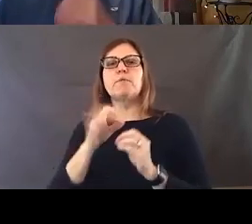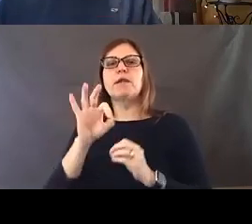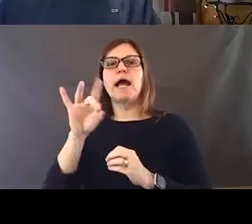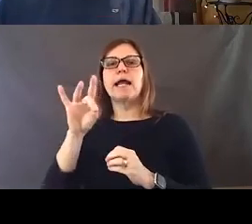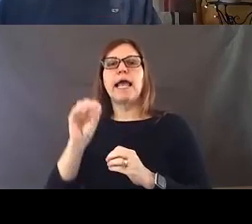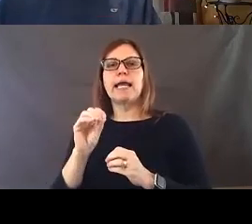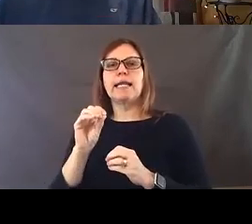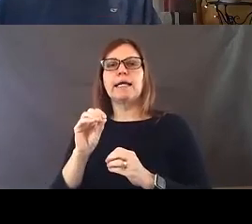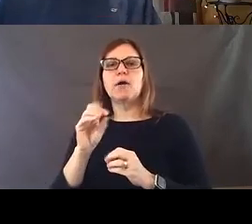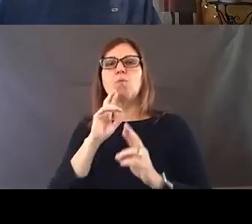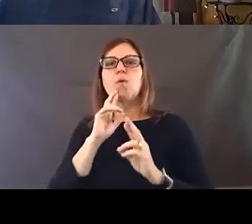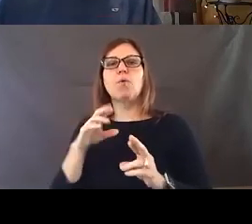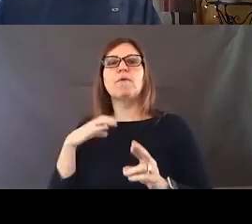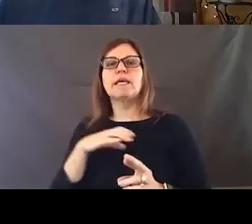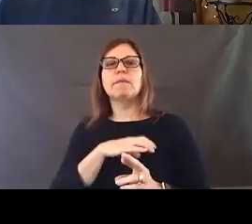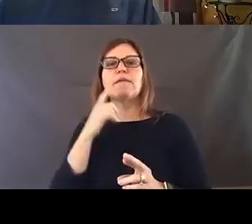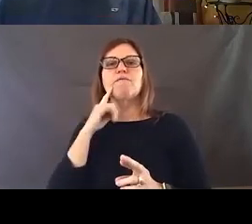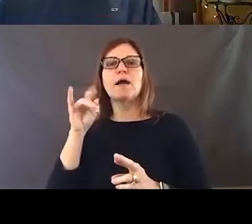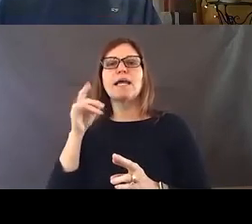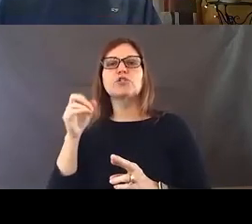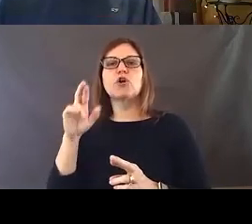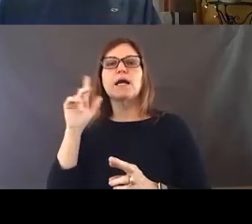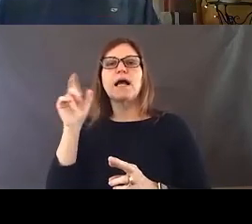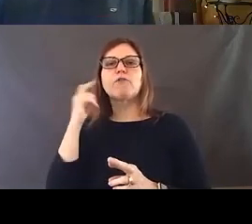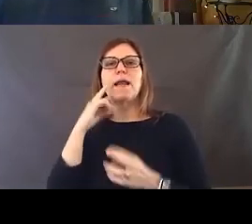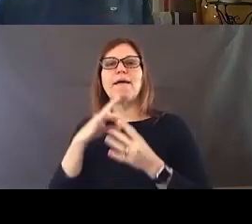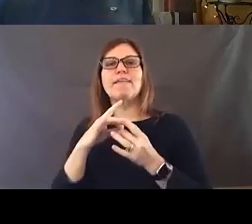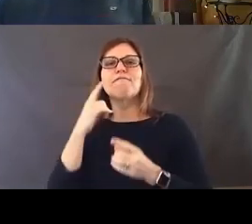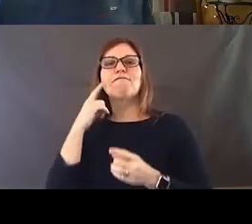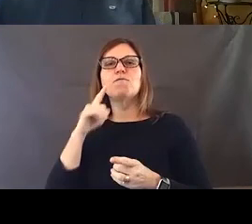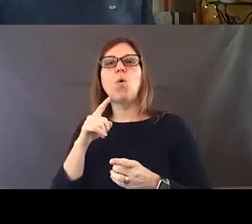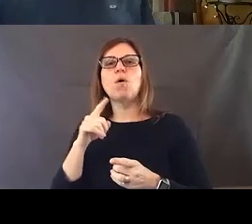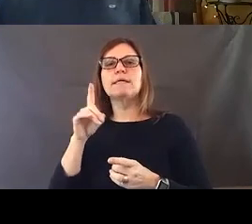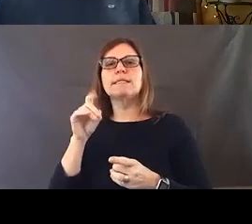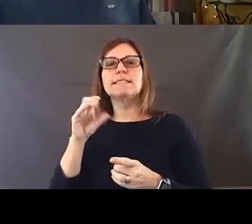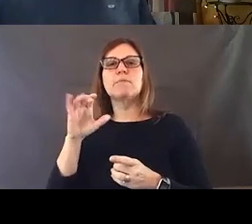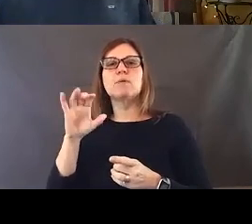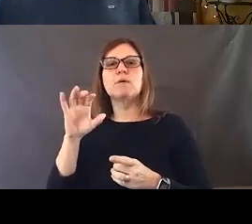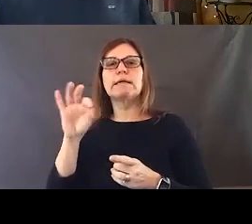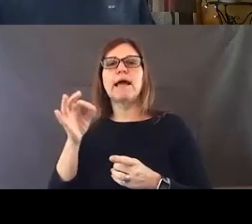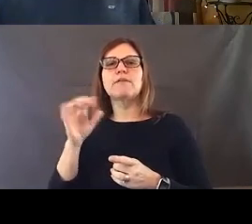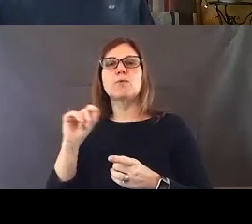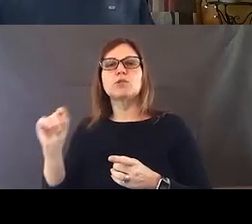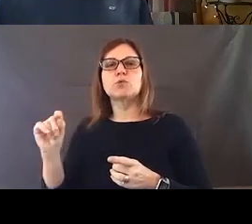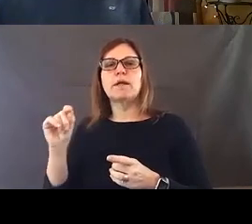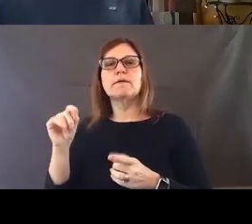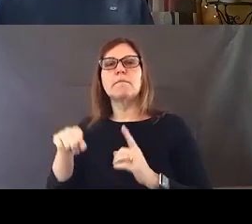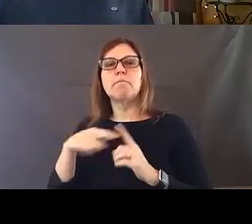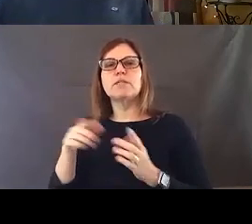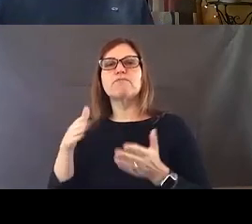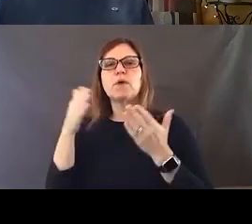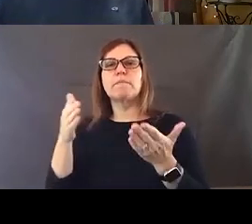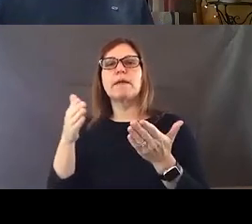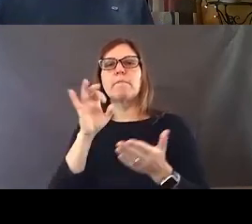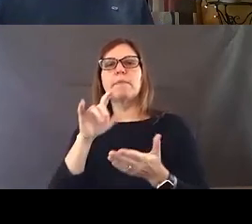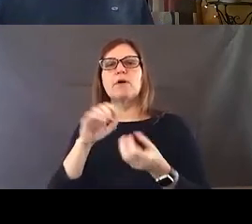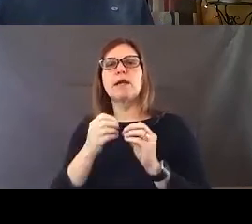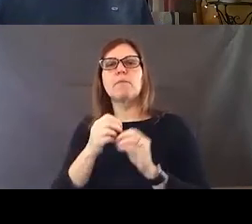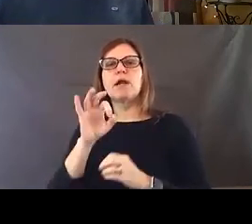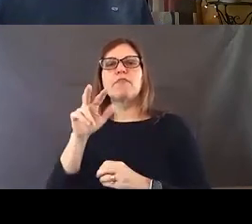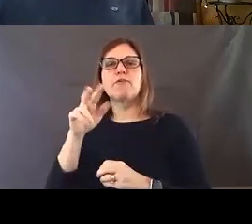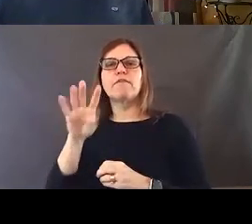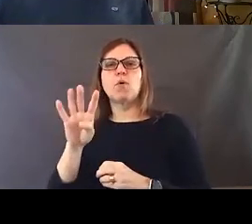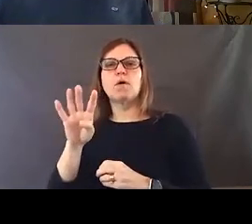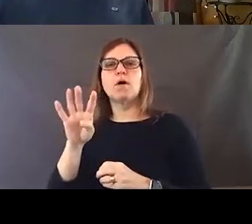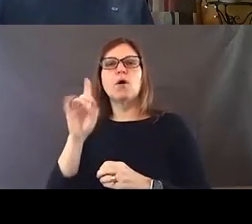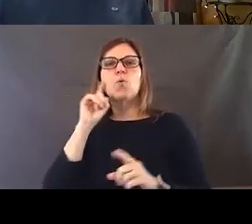the Committee on Intergovernmental Affairs for December 9, 2020, with an affirmative recommendation. Bill Number 934,